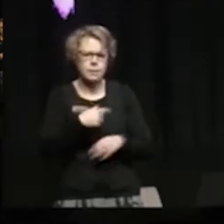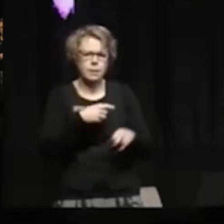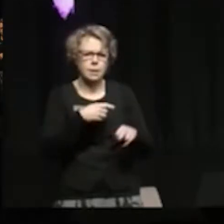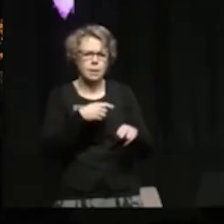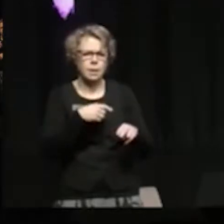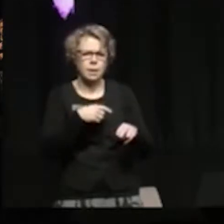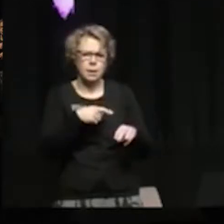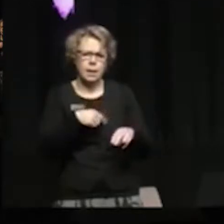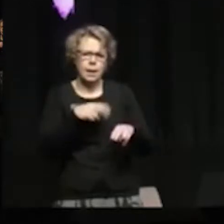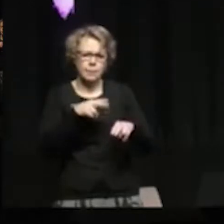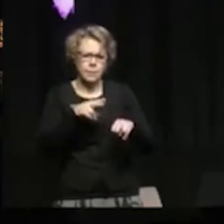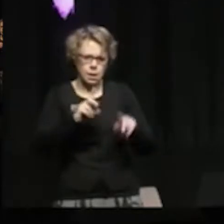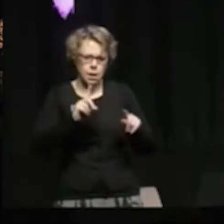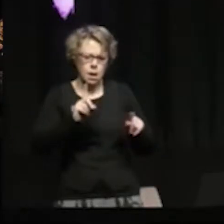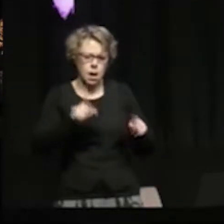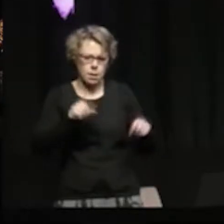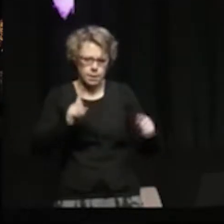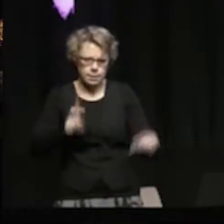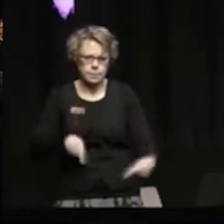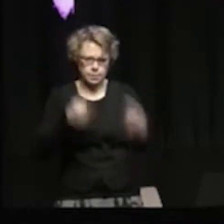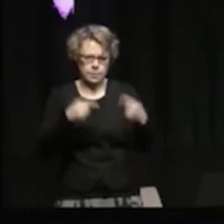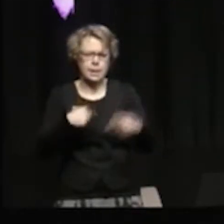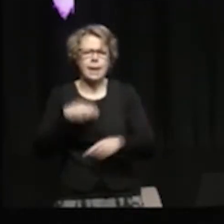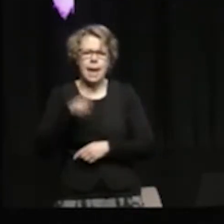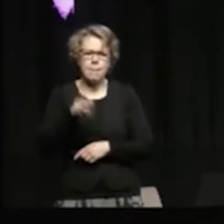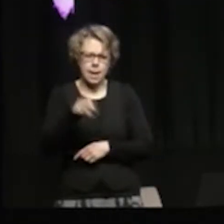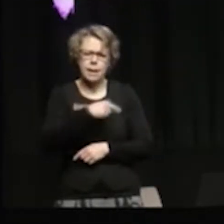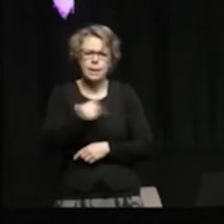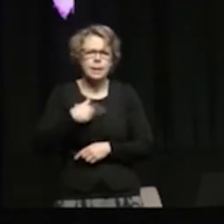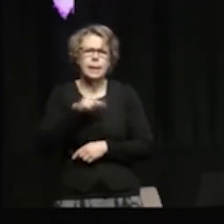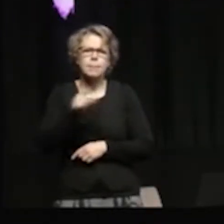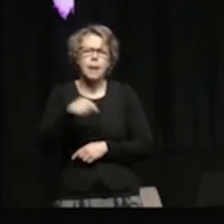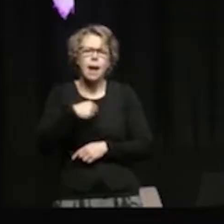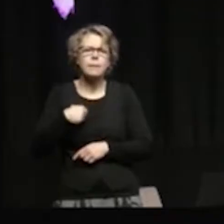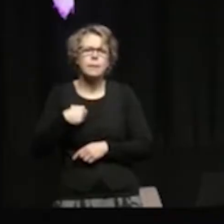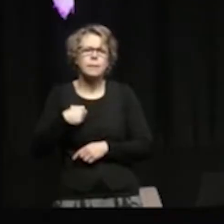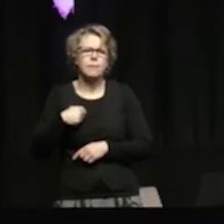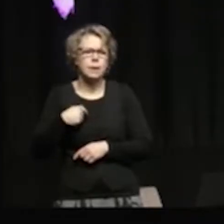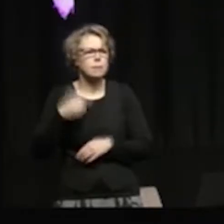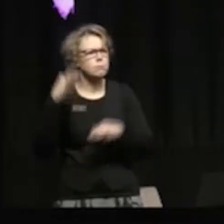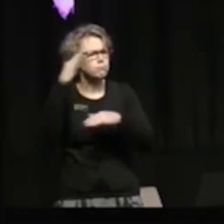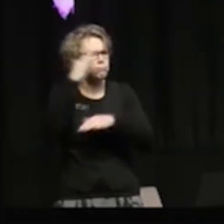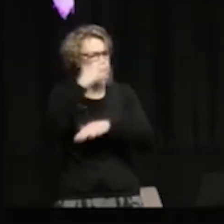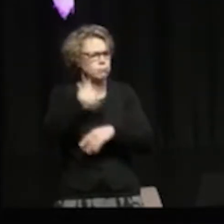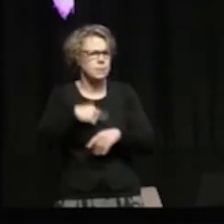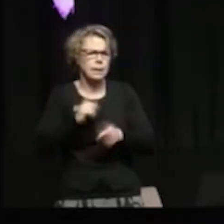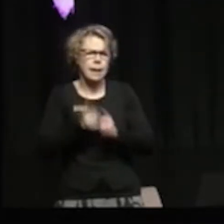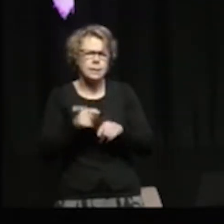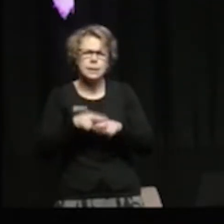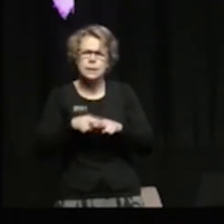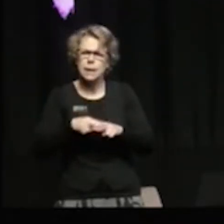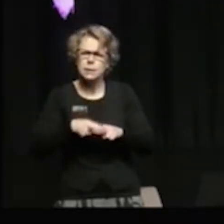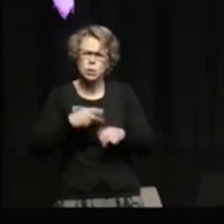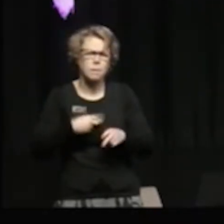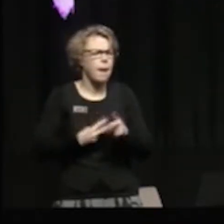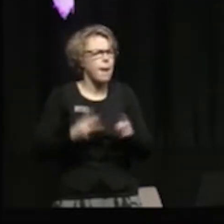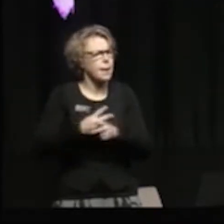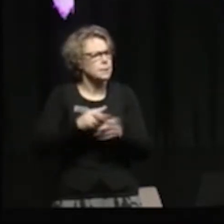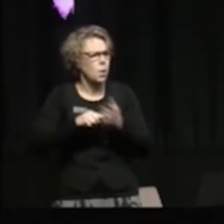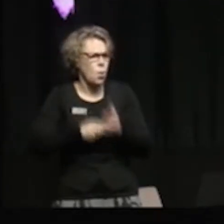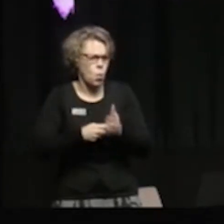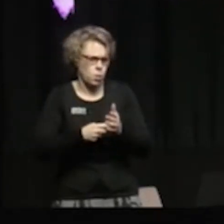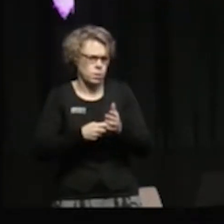position of human rights defenders can sometimes be considered harder.